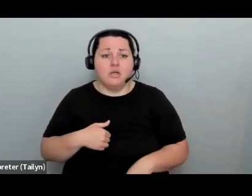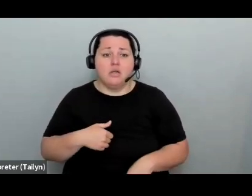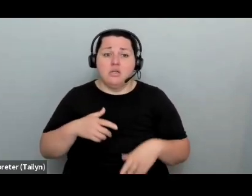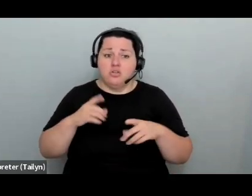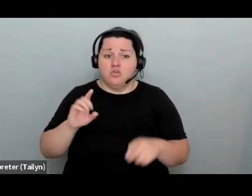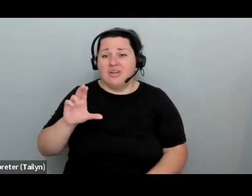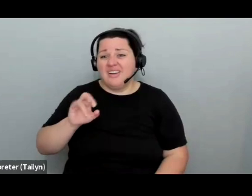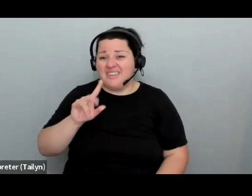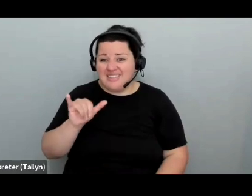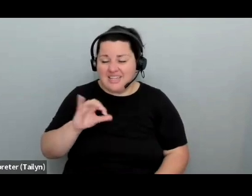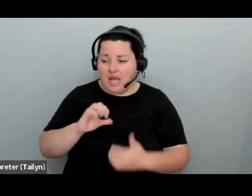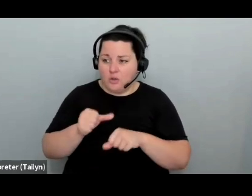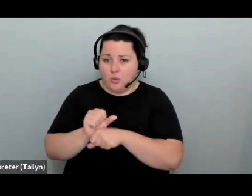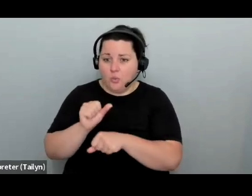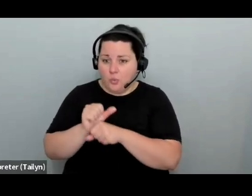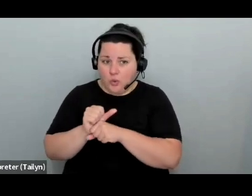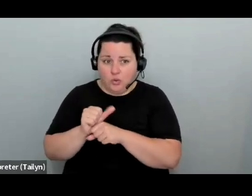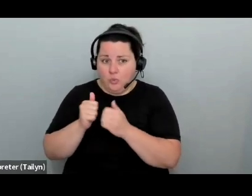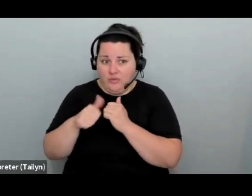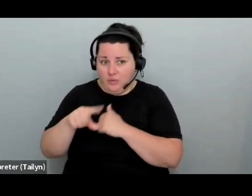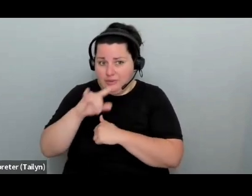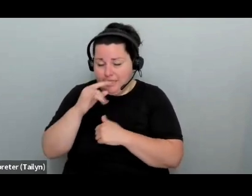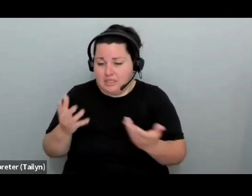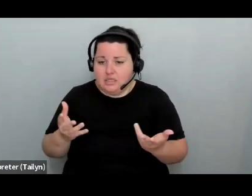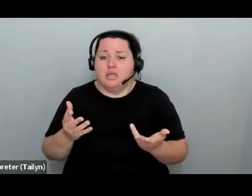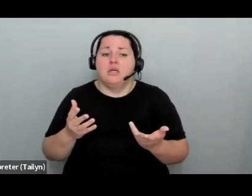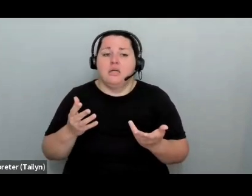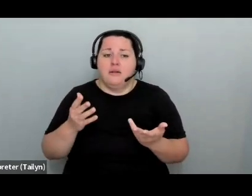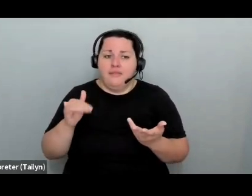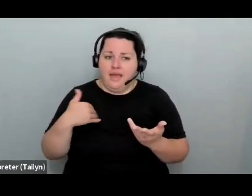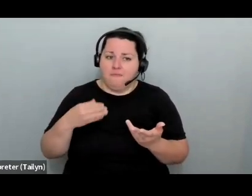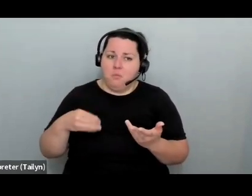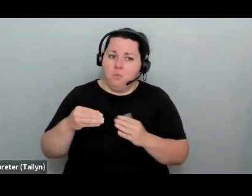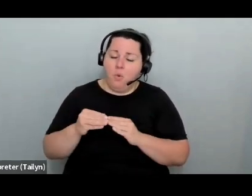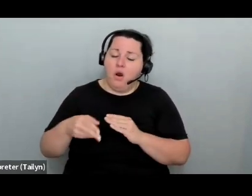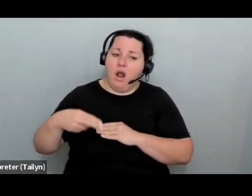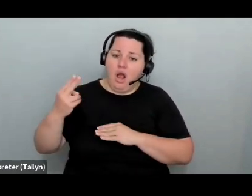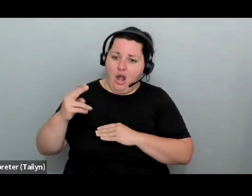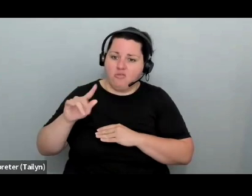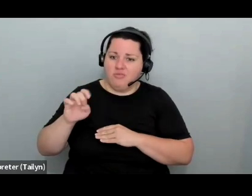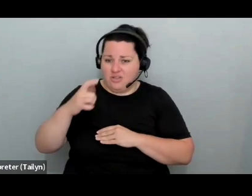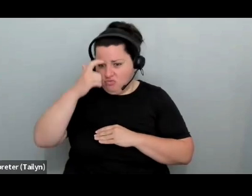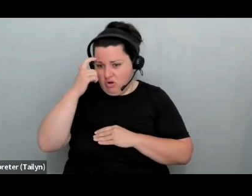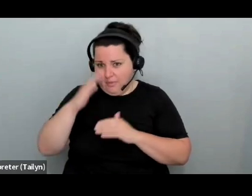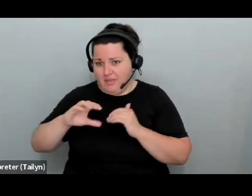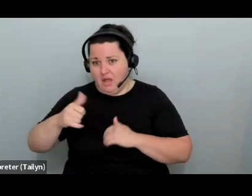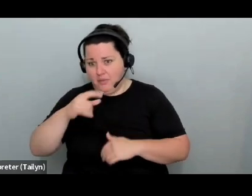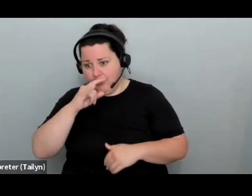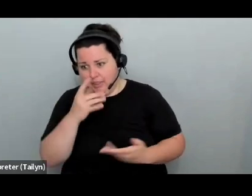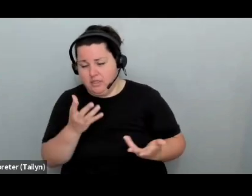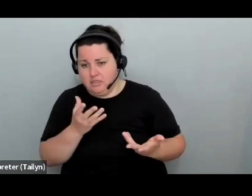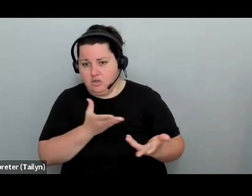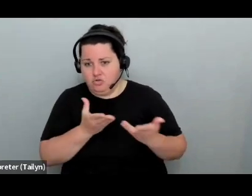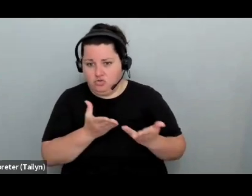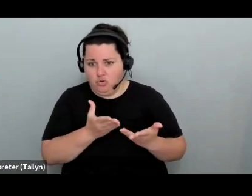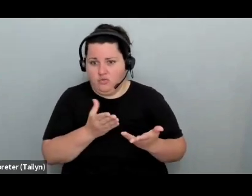custody? Oftentimes kids that are in custody have the more higher rates of trauma than other kids that are served in the mental